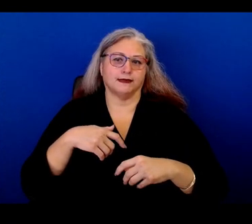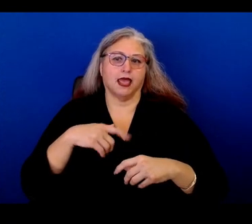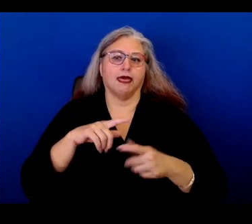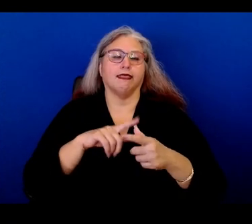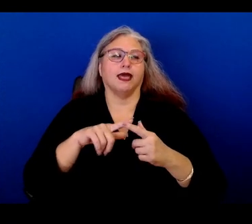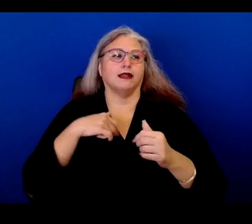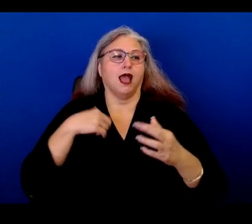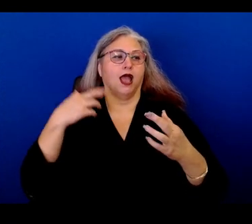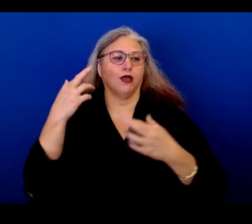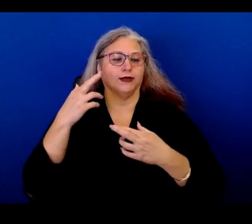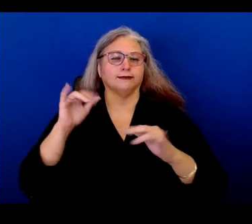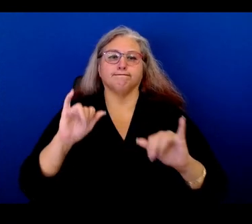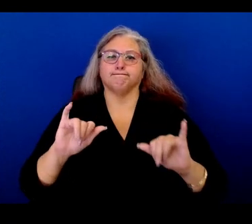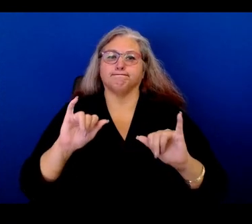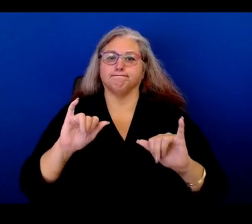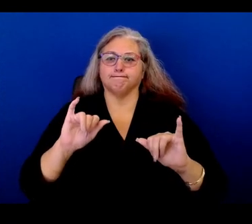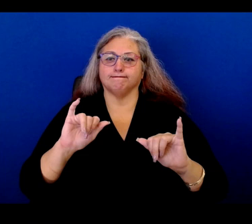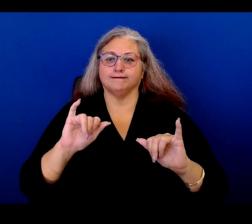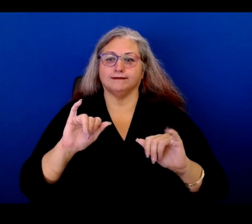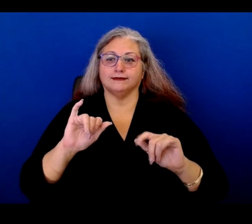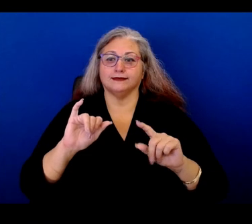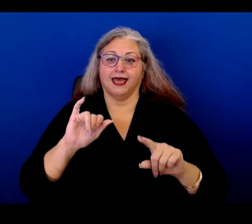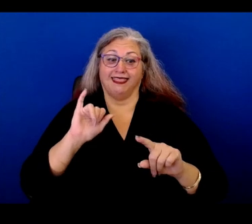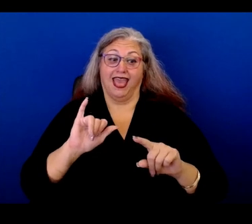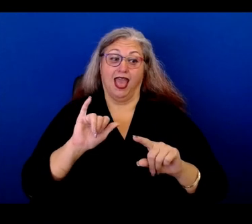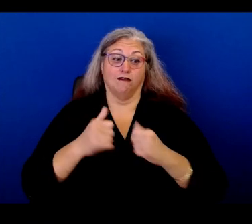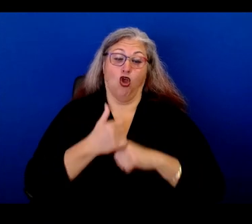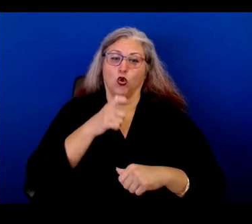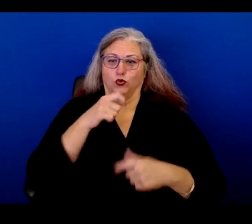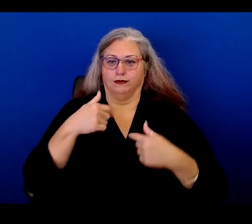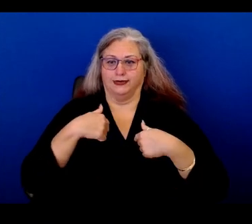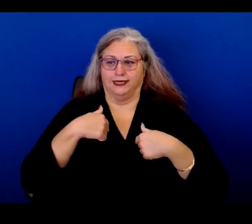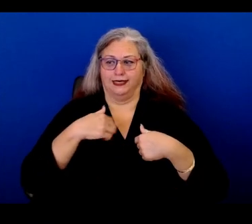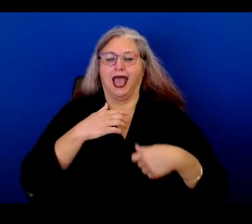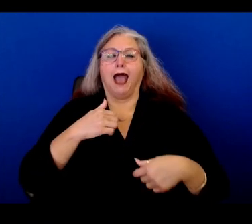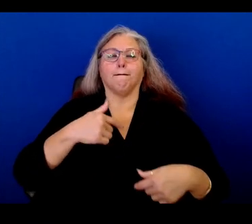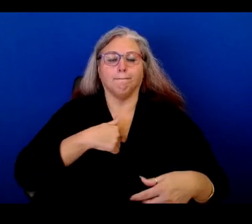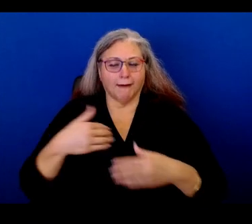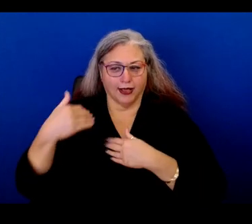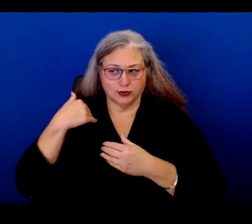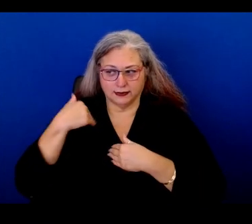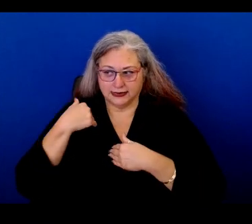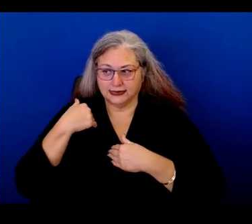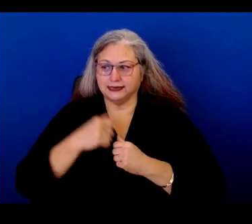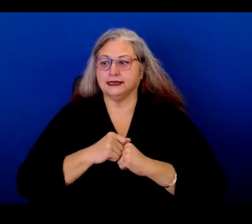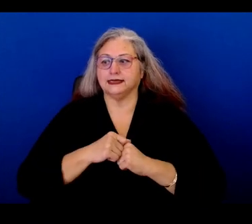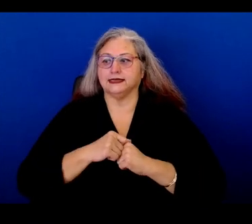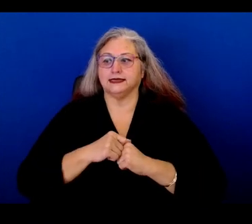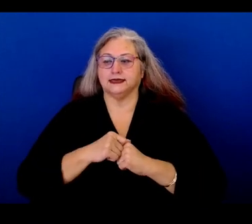until I realized that all that belongs to me, and that's my responsibility,